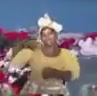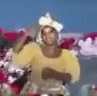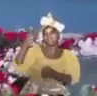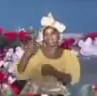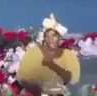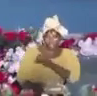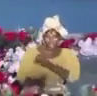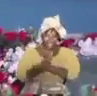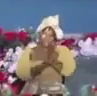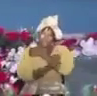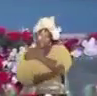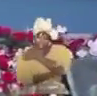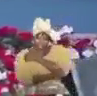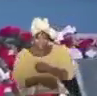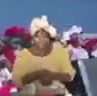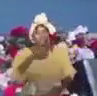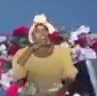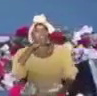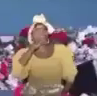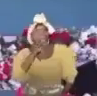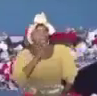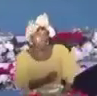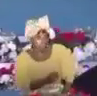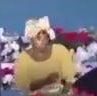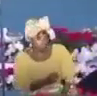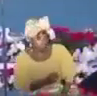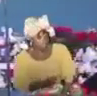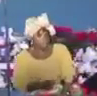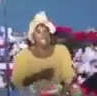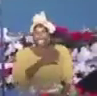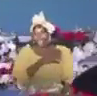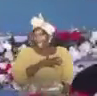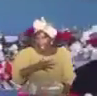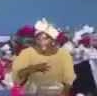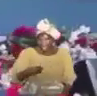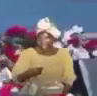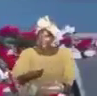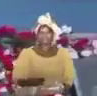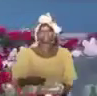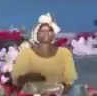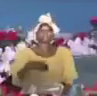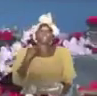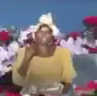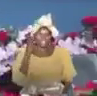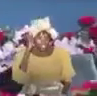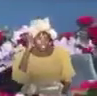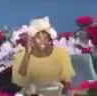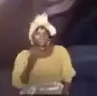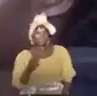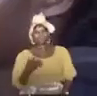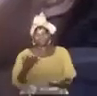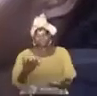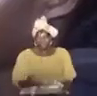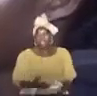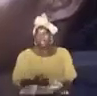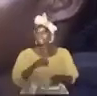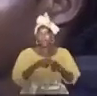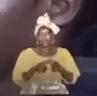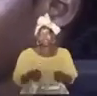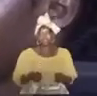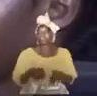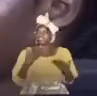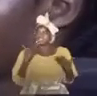he was old and well stricken in age. Yes, it is true that he was once without child, but not